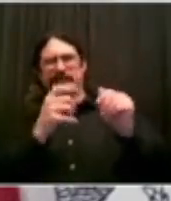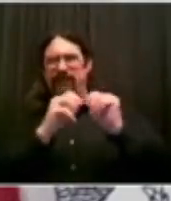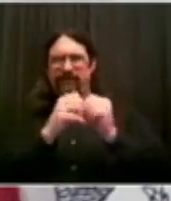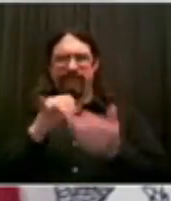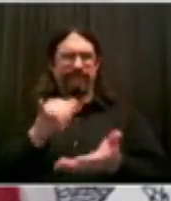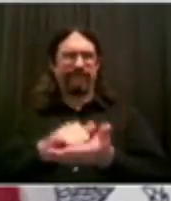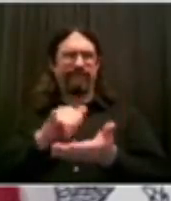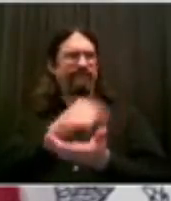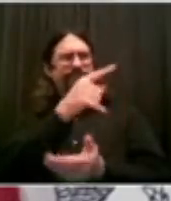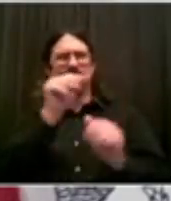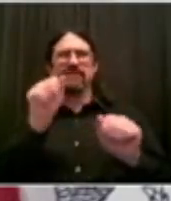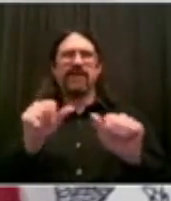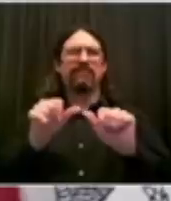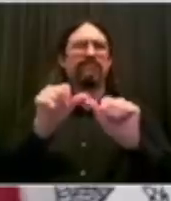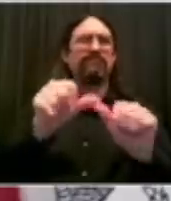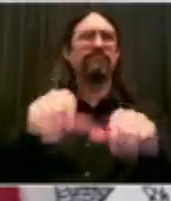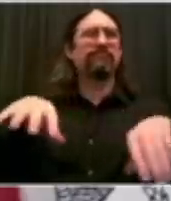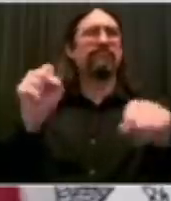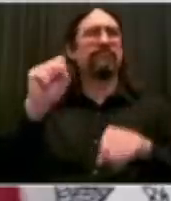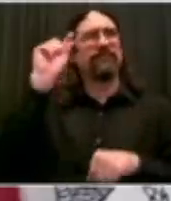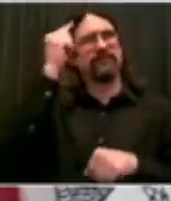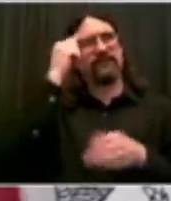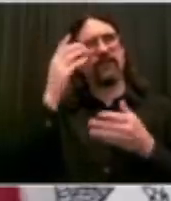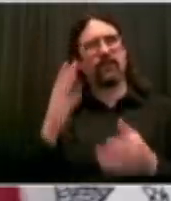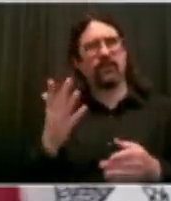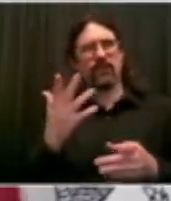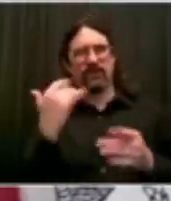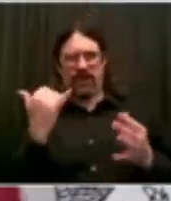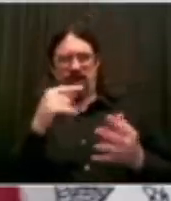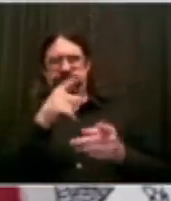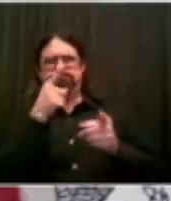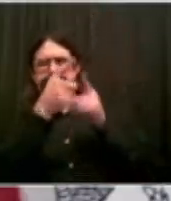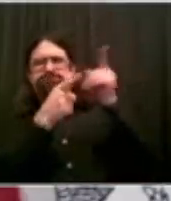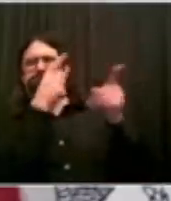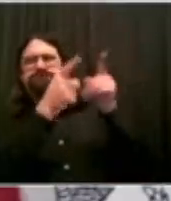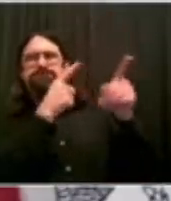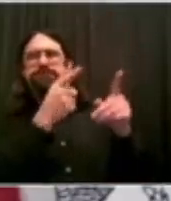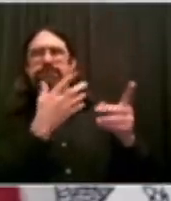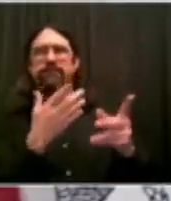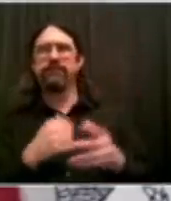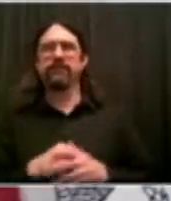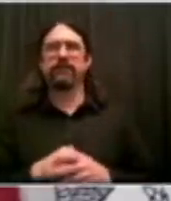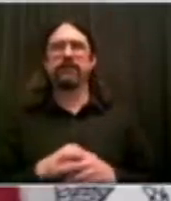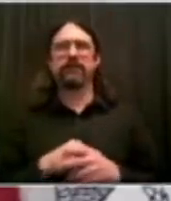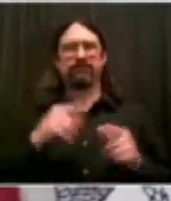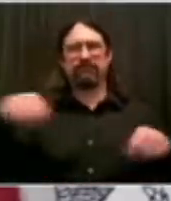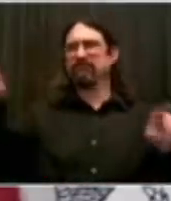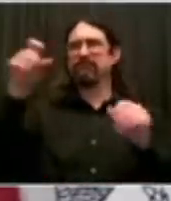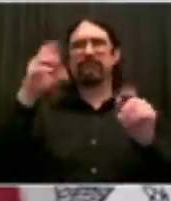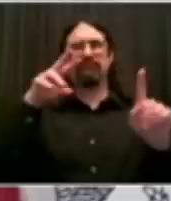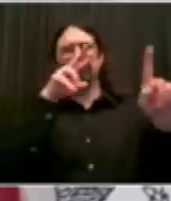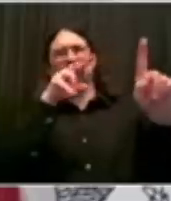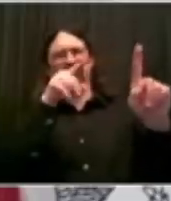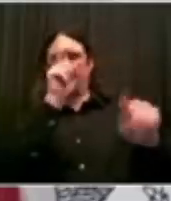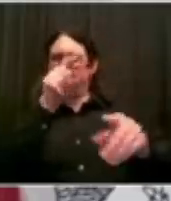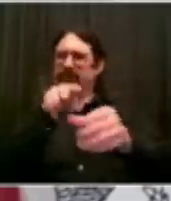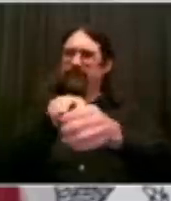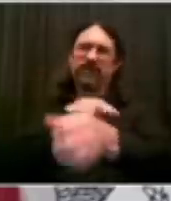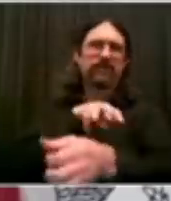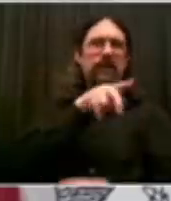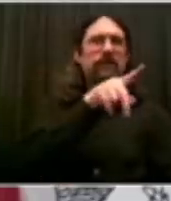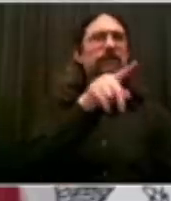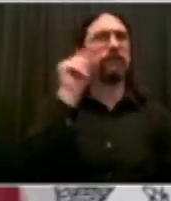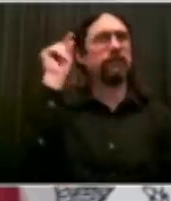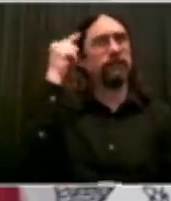this call from the Senate Majority Leader for him to do so. Can you react to that situation and talk about